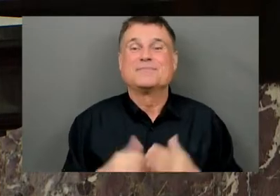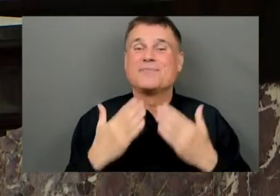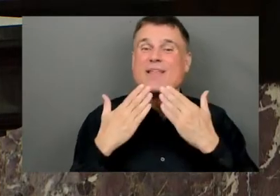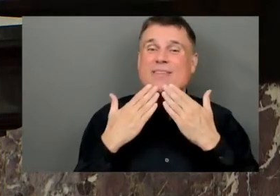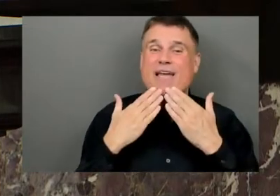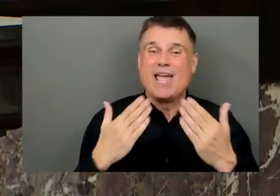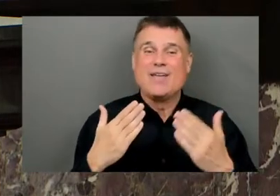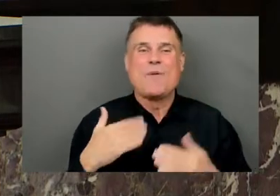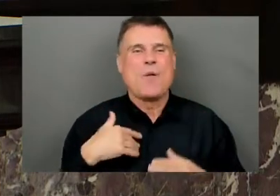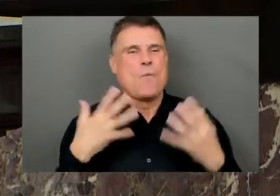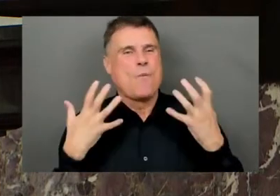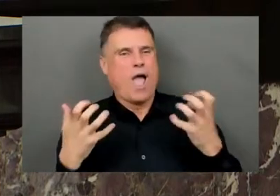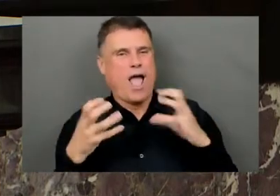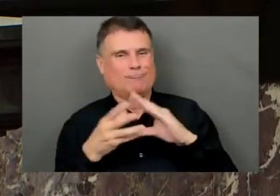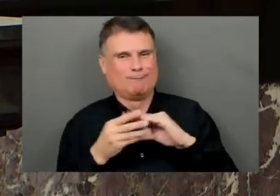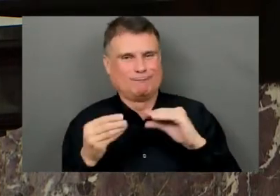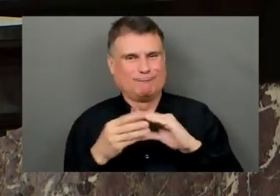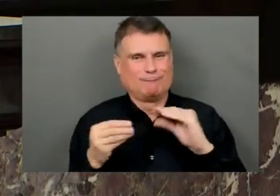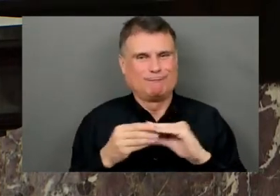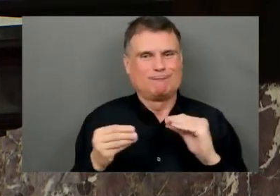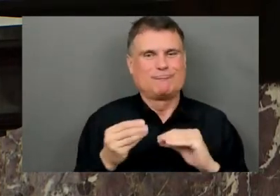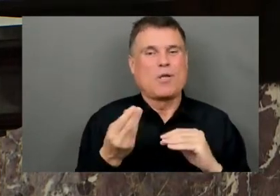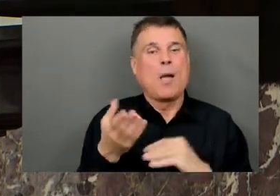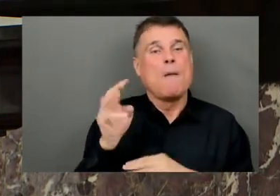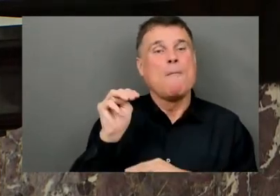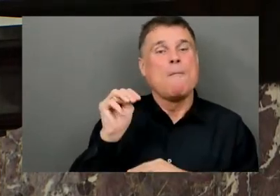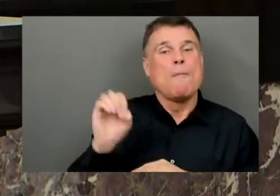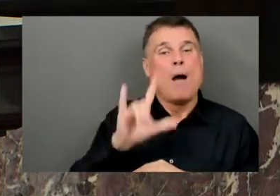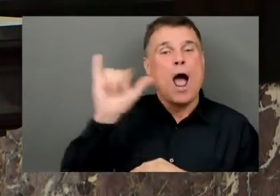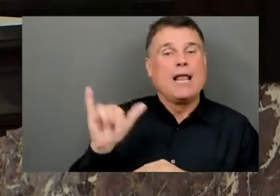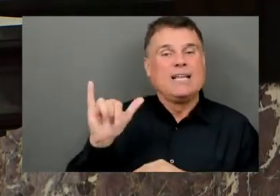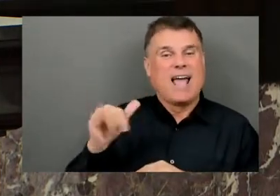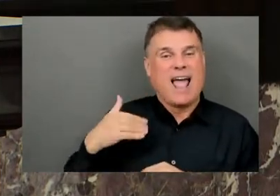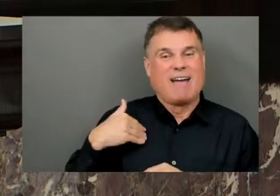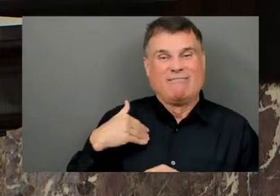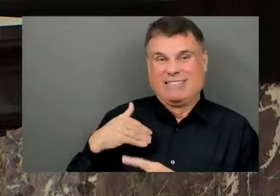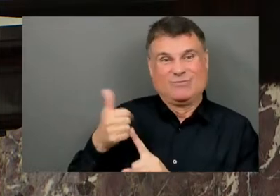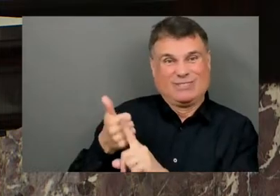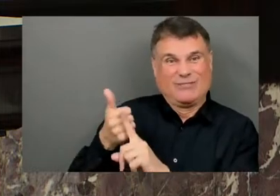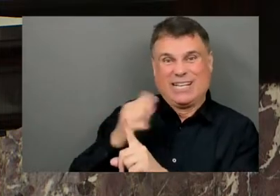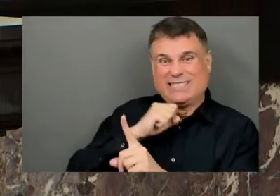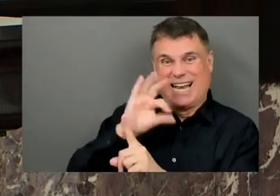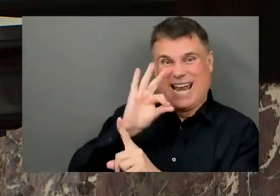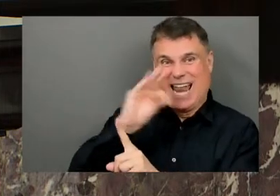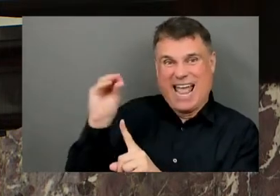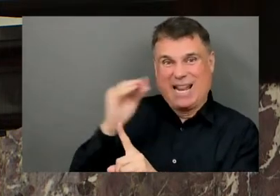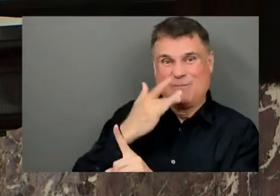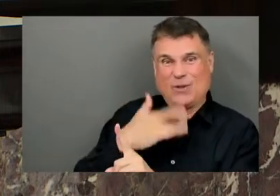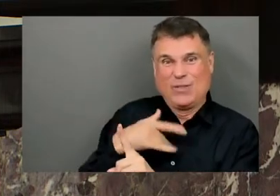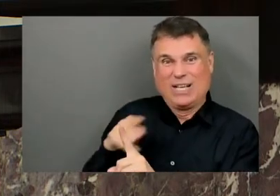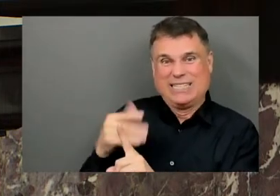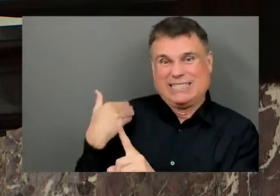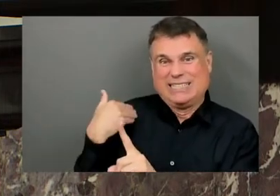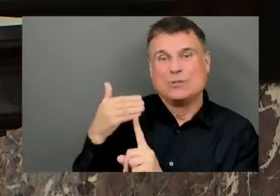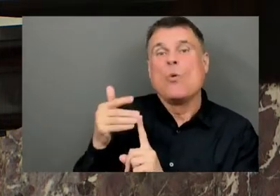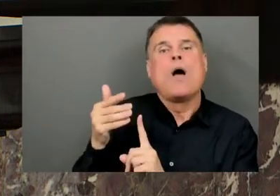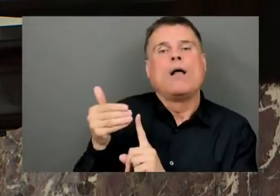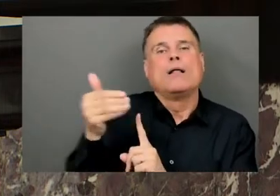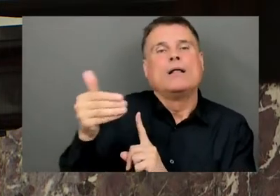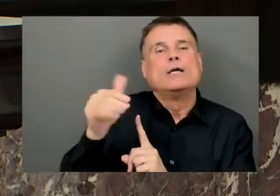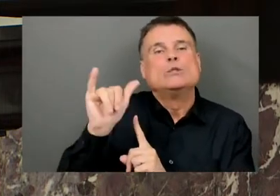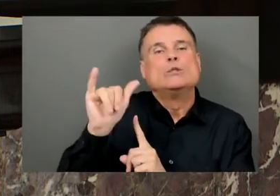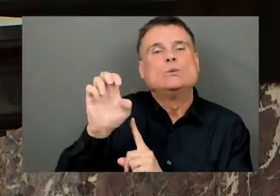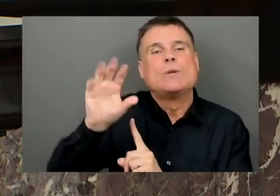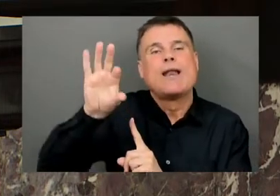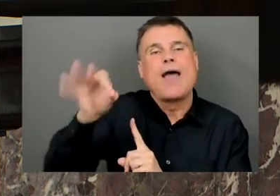Molly Poong happy 90th birthday. She'll be celebrating her 90th birthday on June 9th, 2024, and I'm asking the House to wish her happy